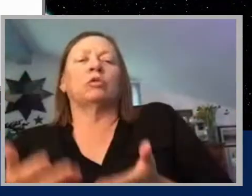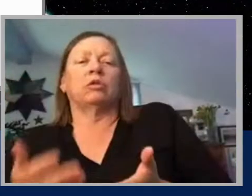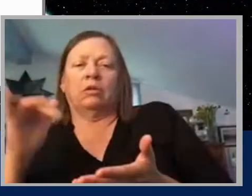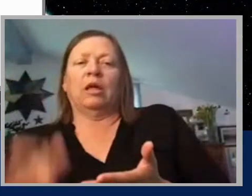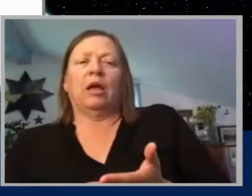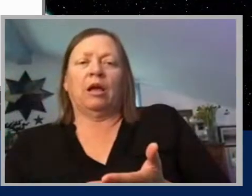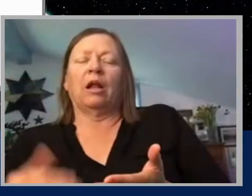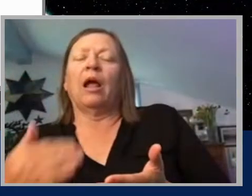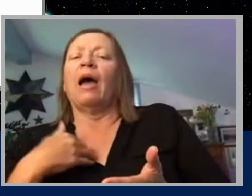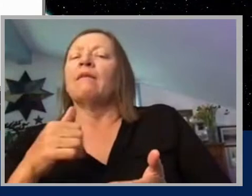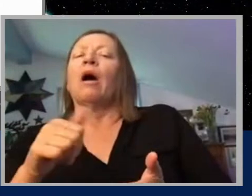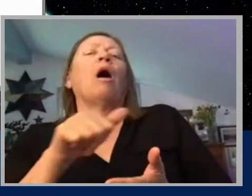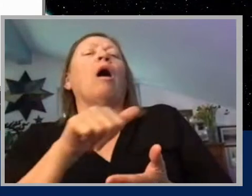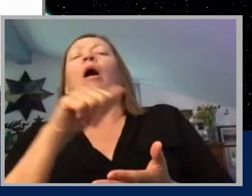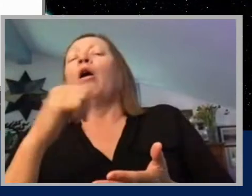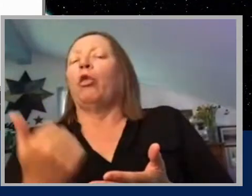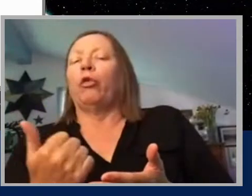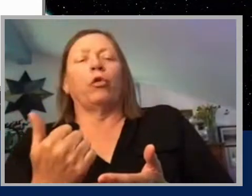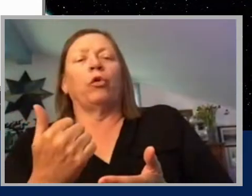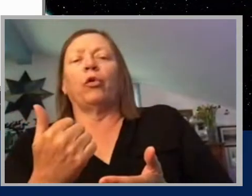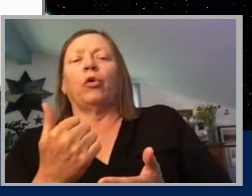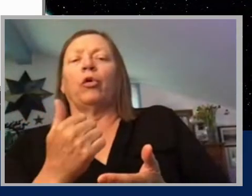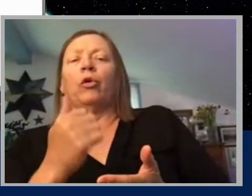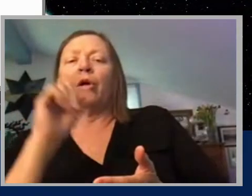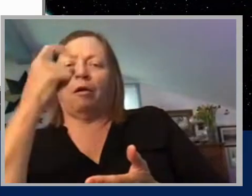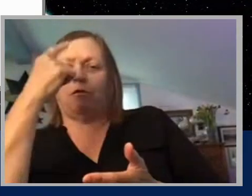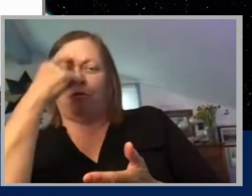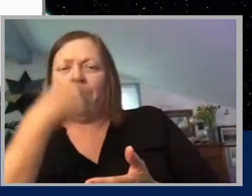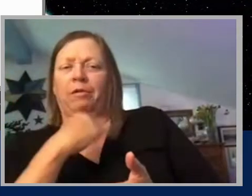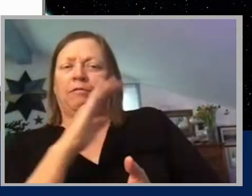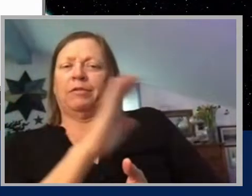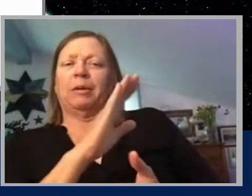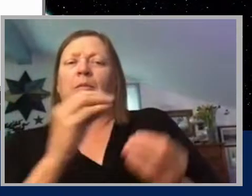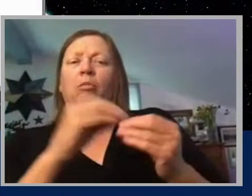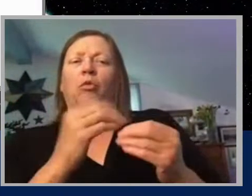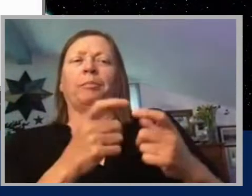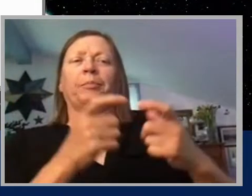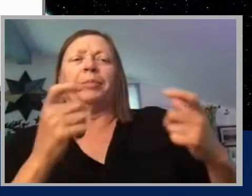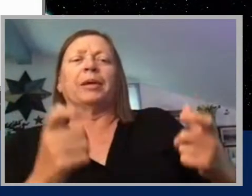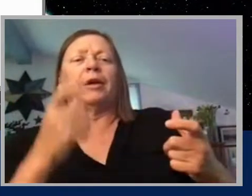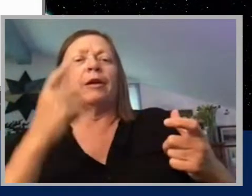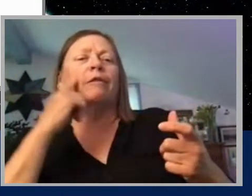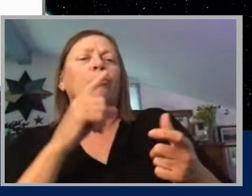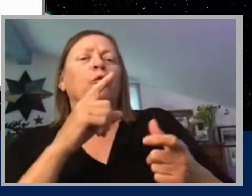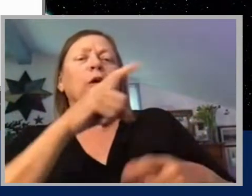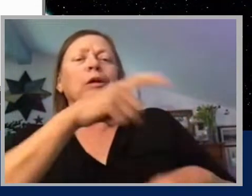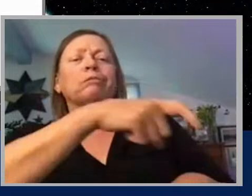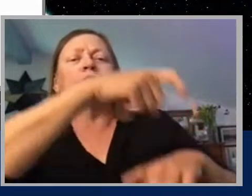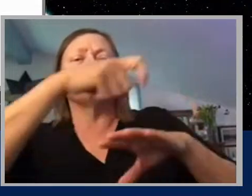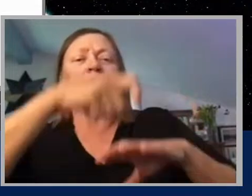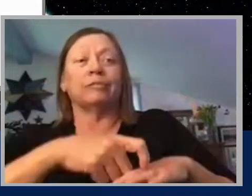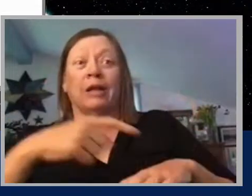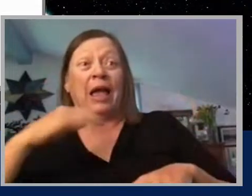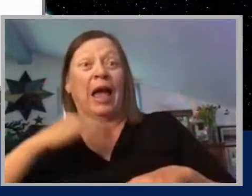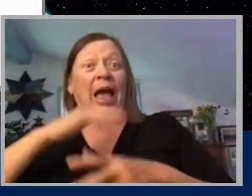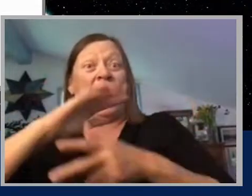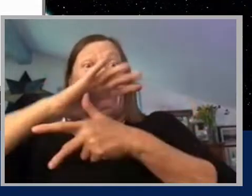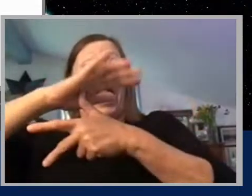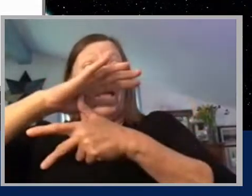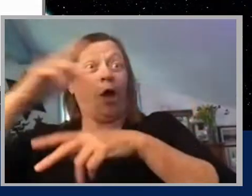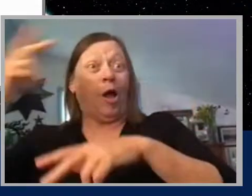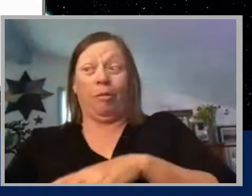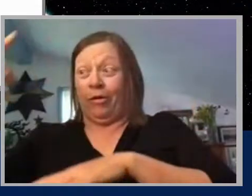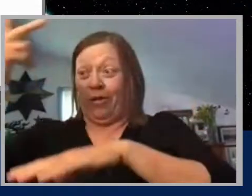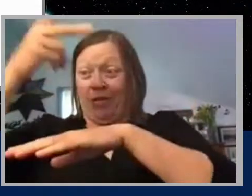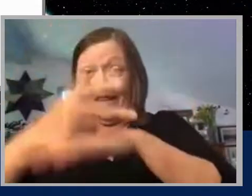It's a little outside of what the commercial crew program traditionally does. But for our purposes, we land our helicopters right on that big X. We get out. This